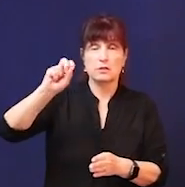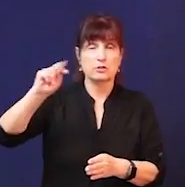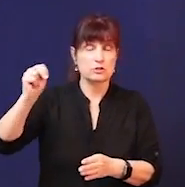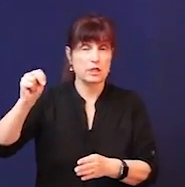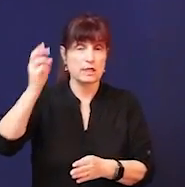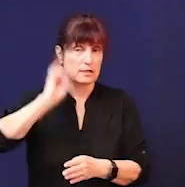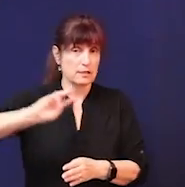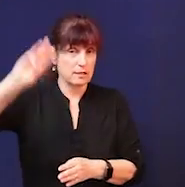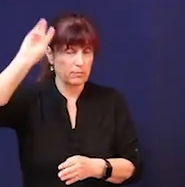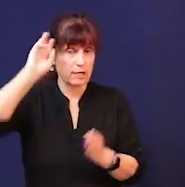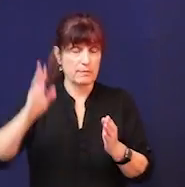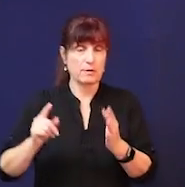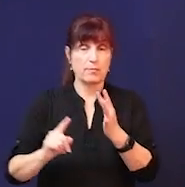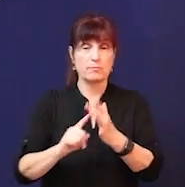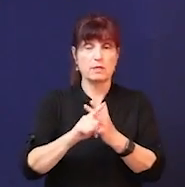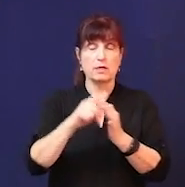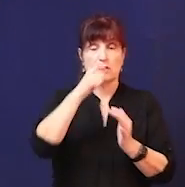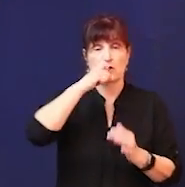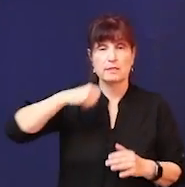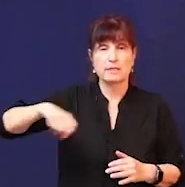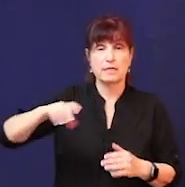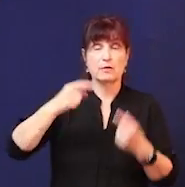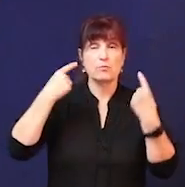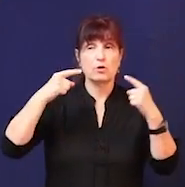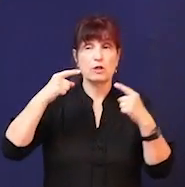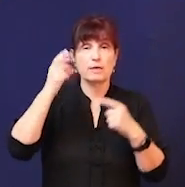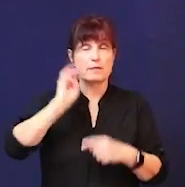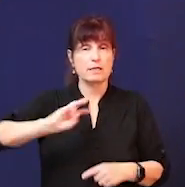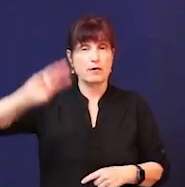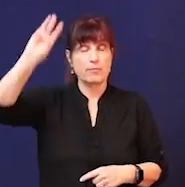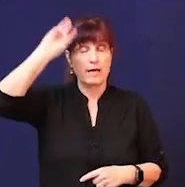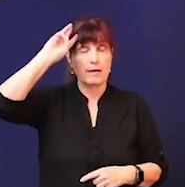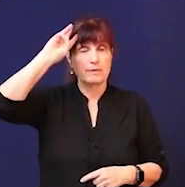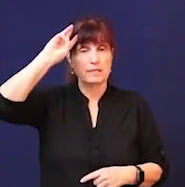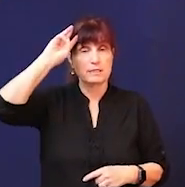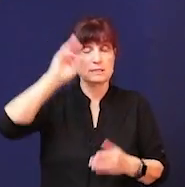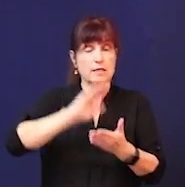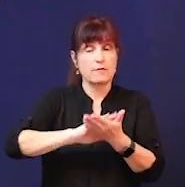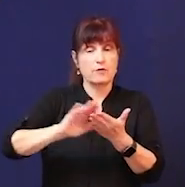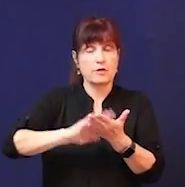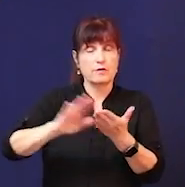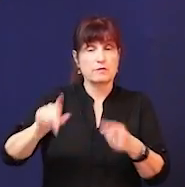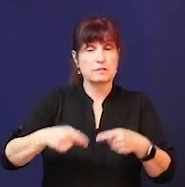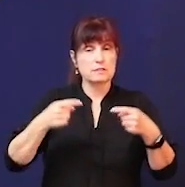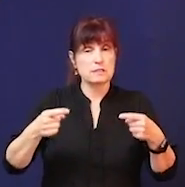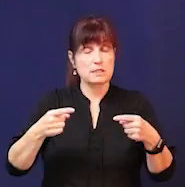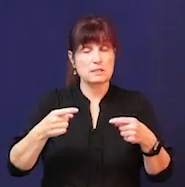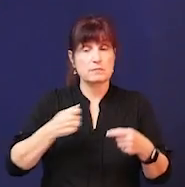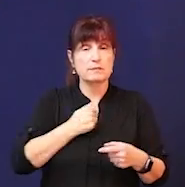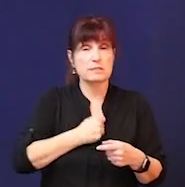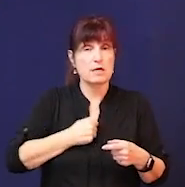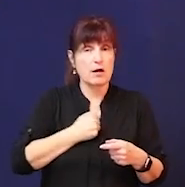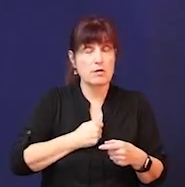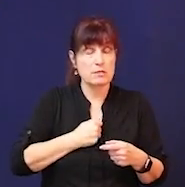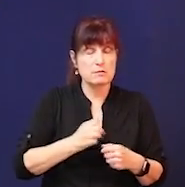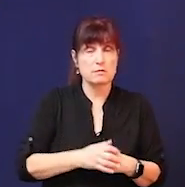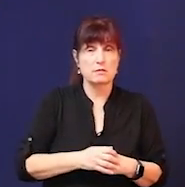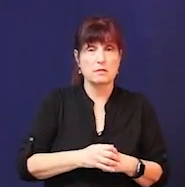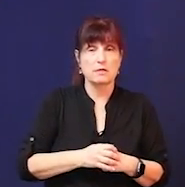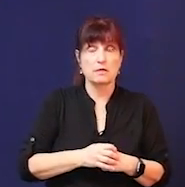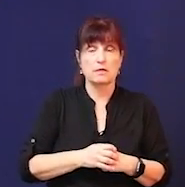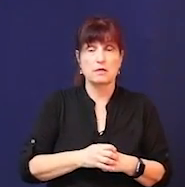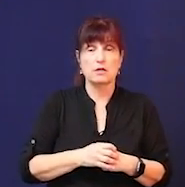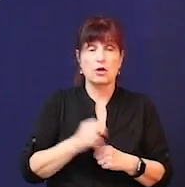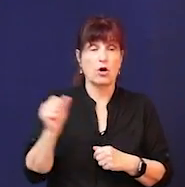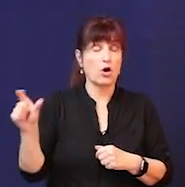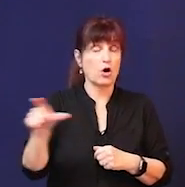the desert proclaiming a baptism of repentance for the forgiveness of sins. People of the whole Judean countryside